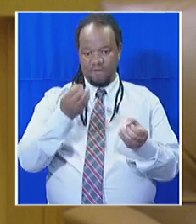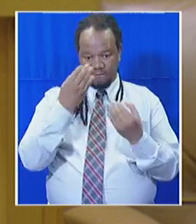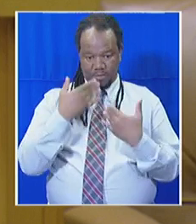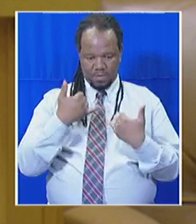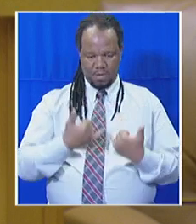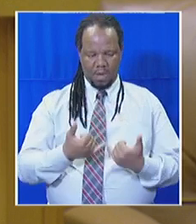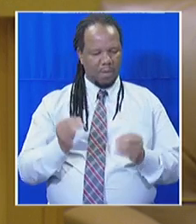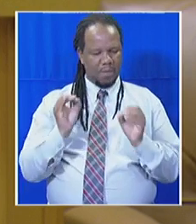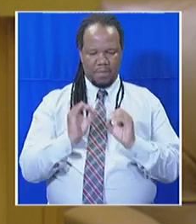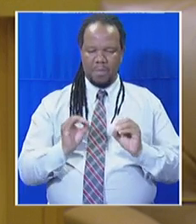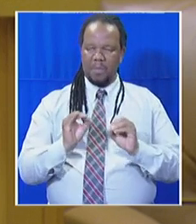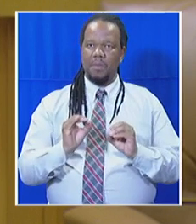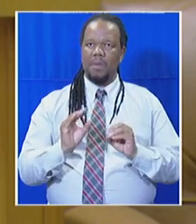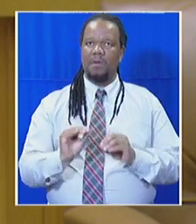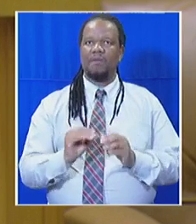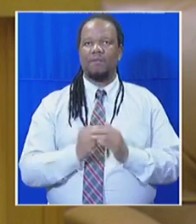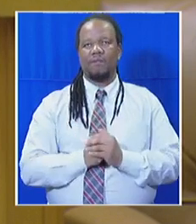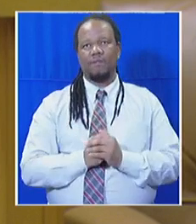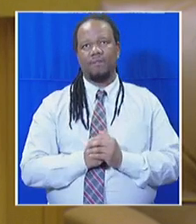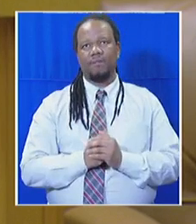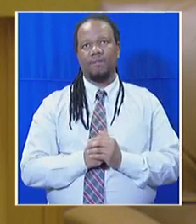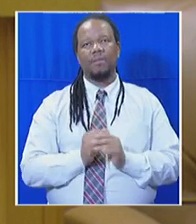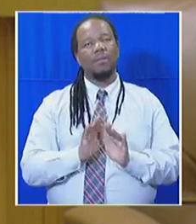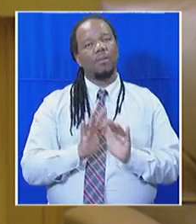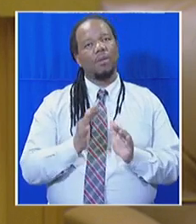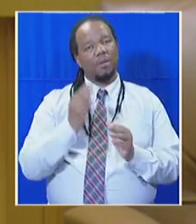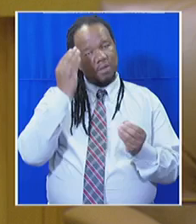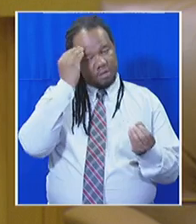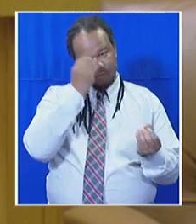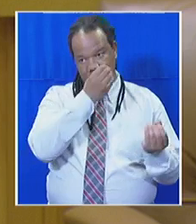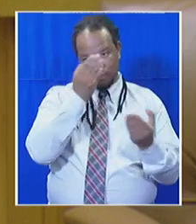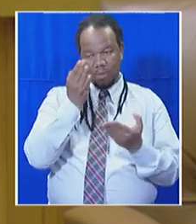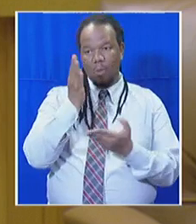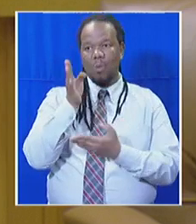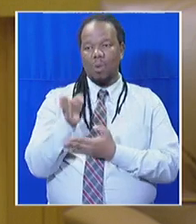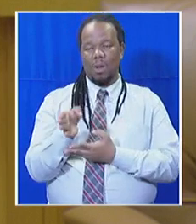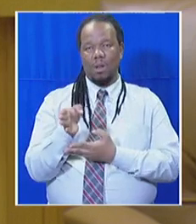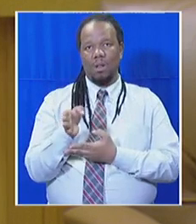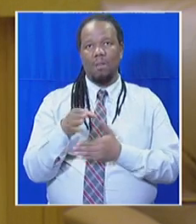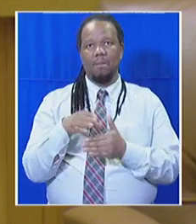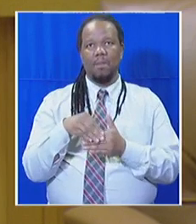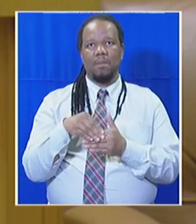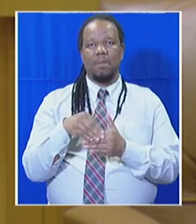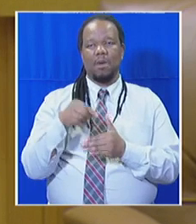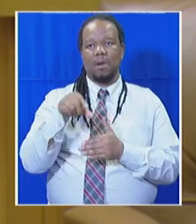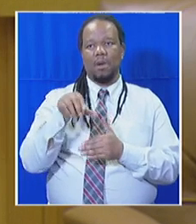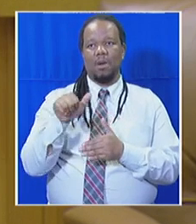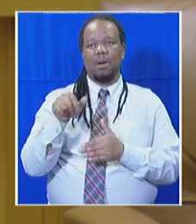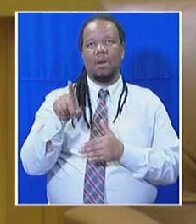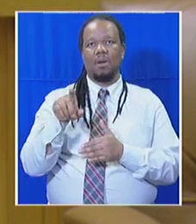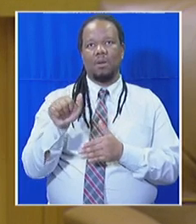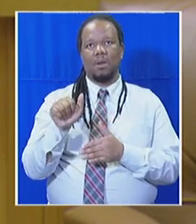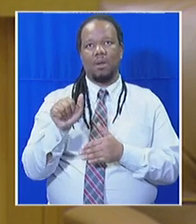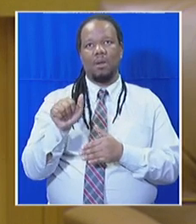me. We can furnish that information to you, Honorable Member Gada. We don't have it as yet.